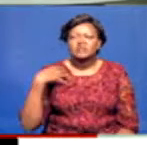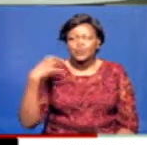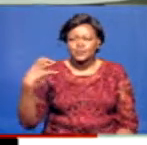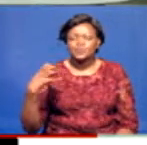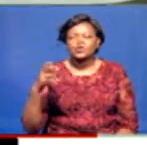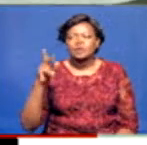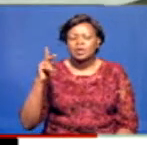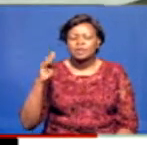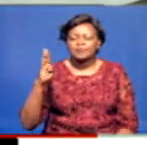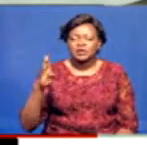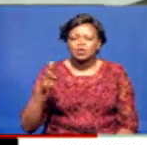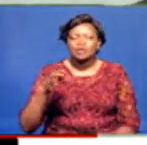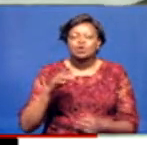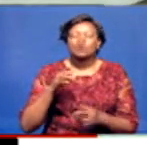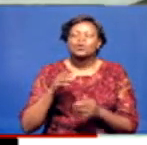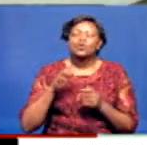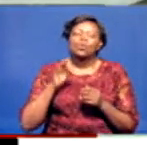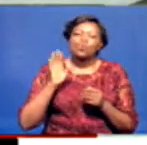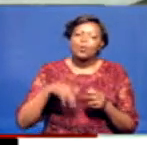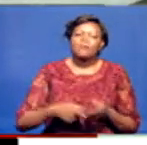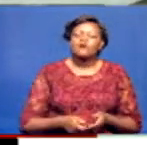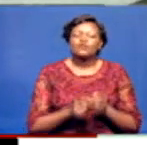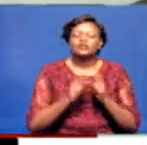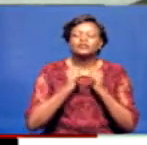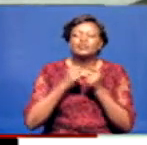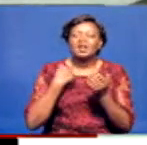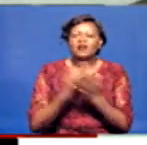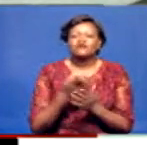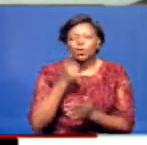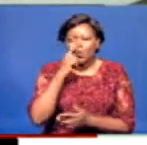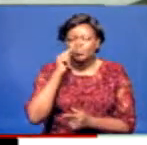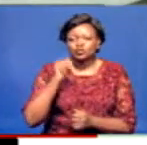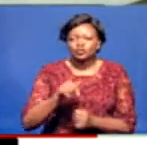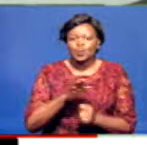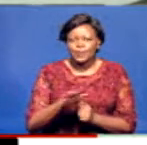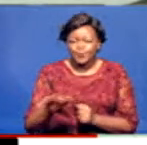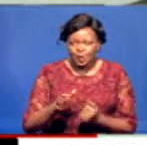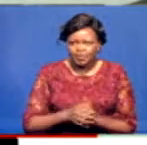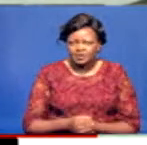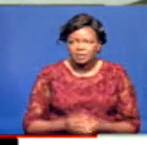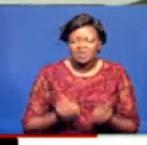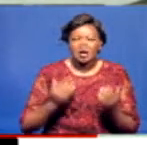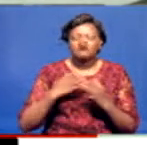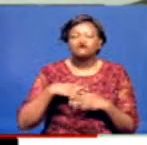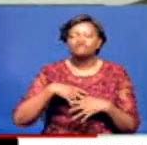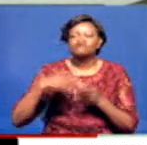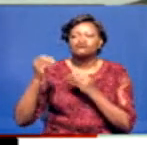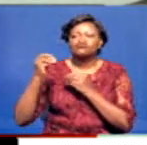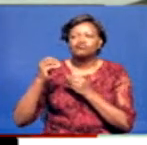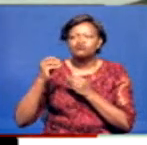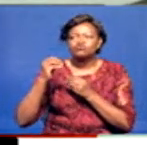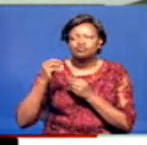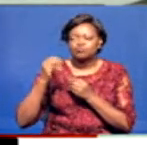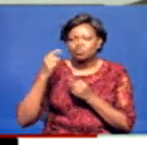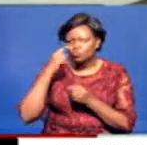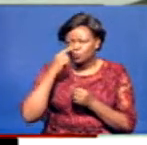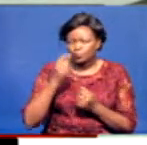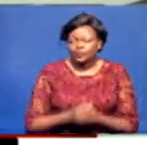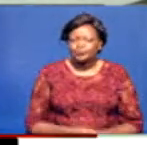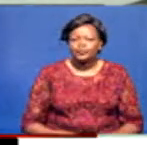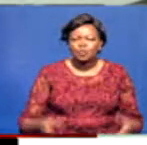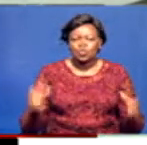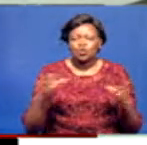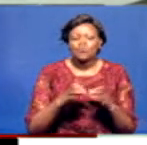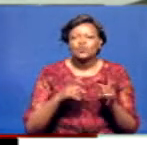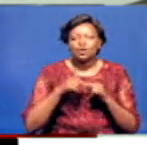Bank Women's Volleyball Team, arrived back home today morning after their grand outing in Kelibia, that is in Tunisia. The Lionesses, who dominated